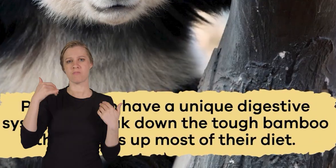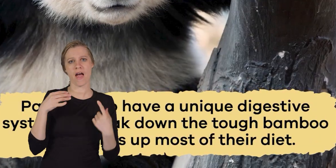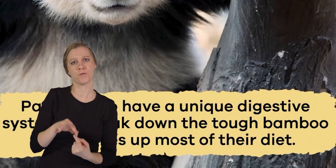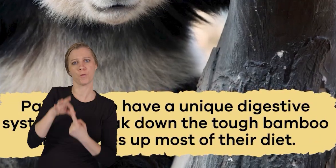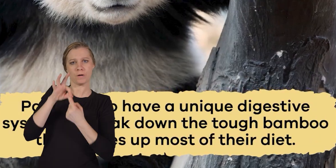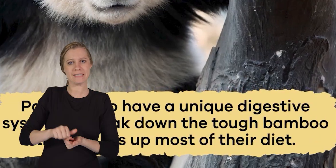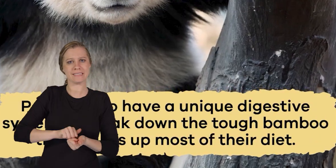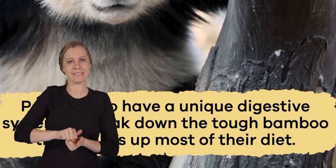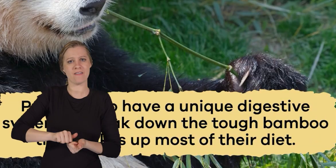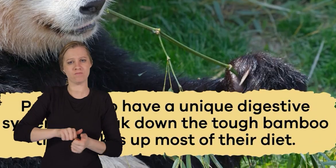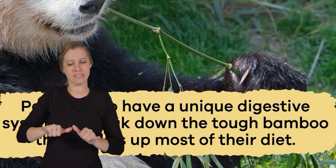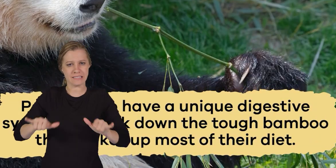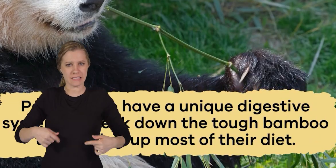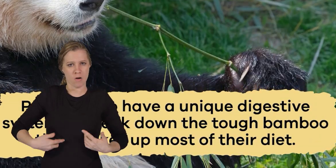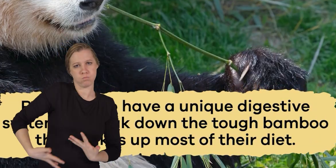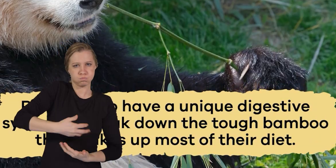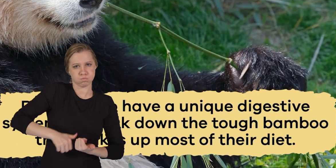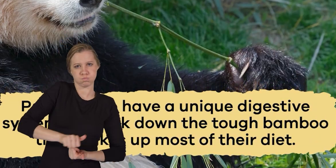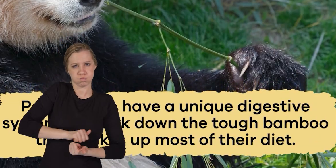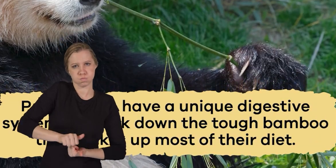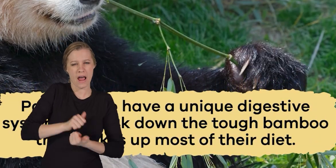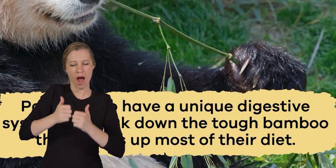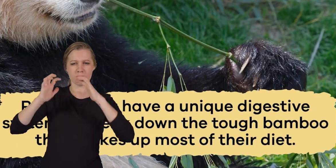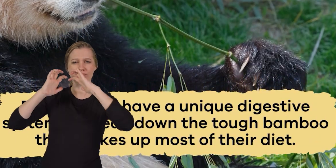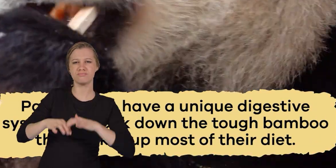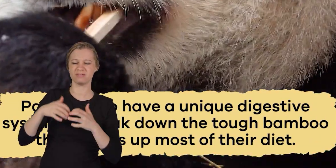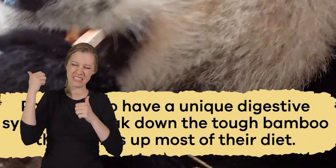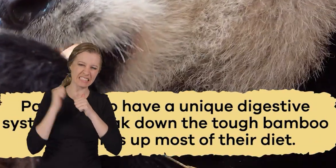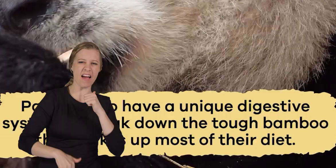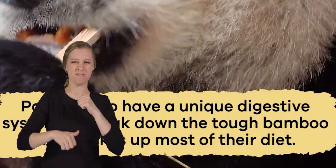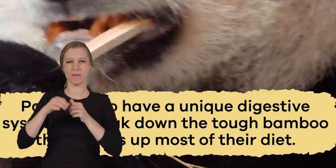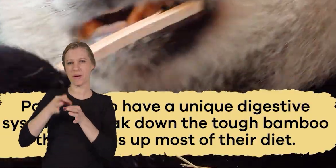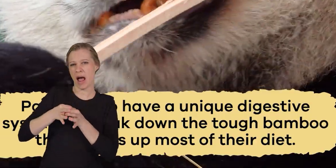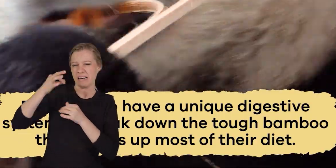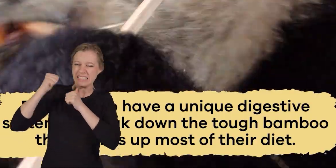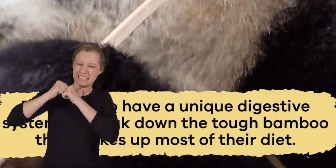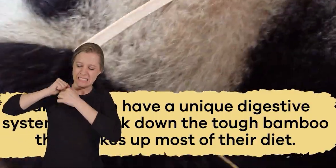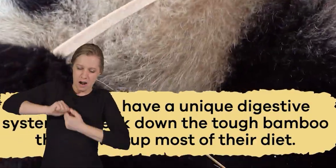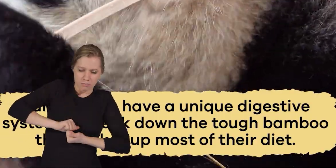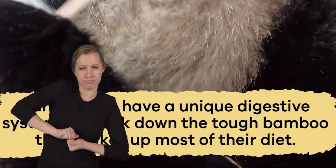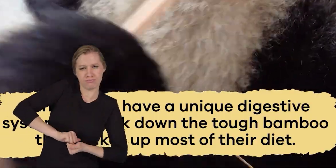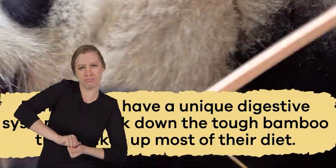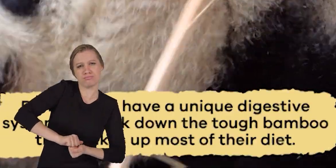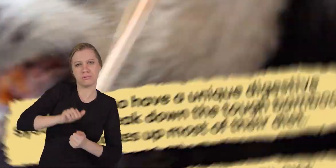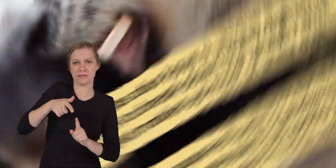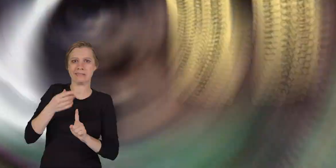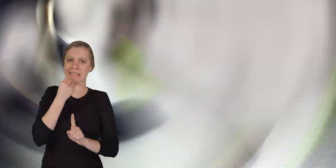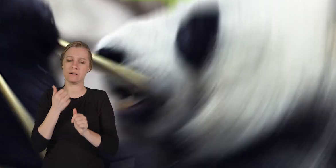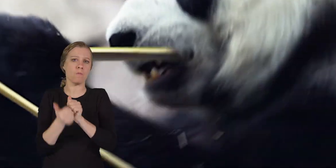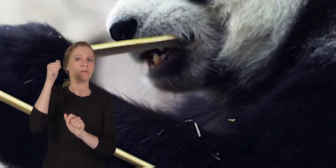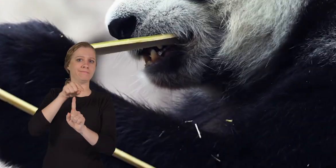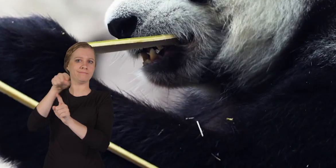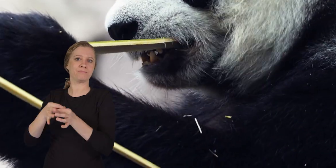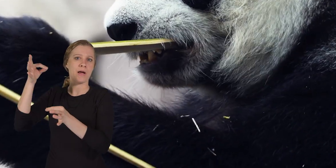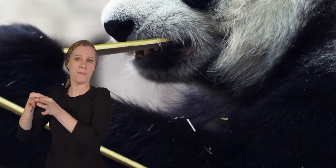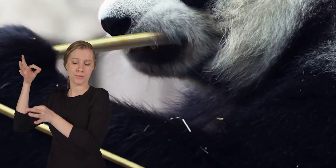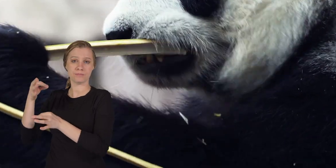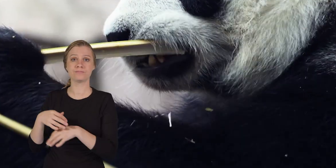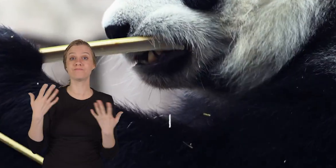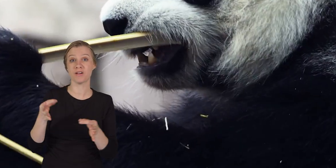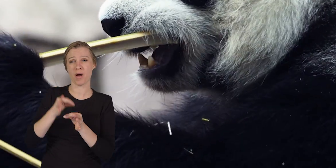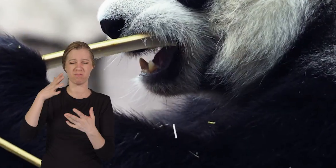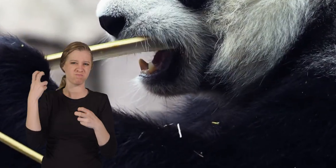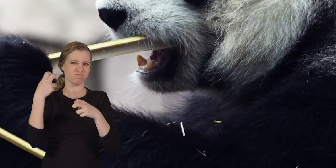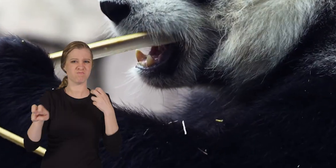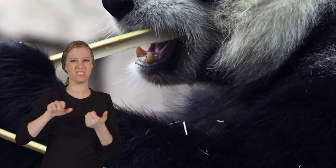also have a unique digestive system to break down the tough bamboo that makes up most of their diet. Because bamboo